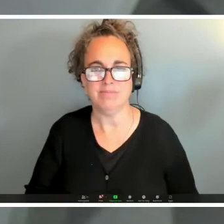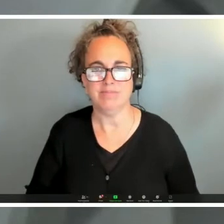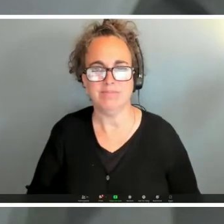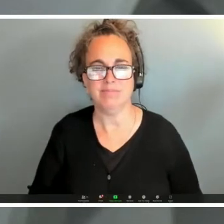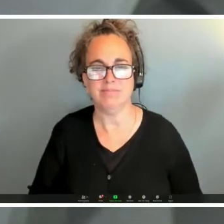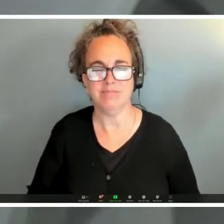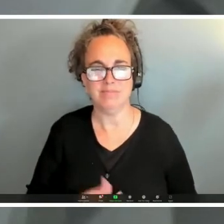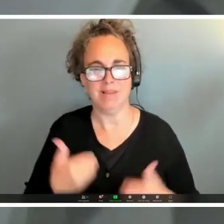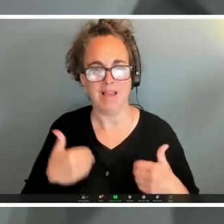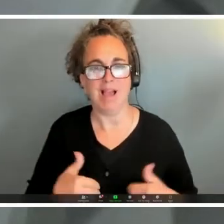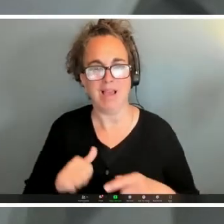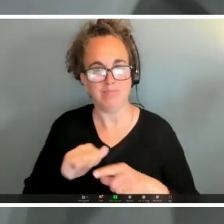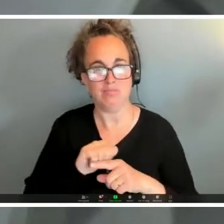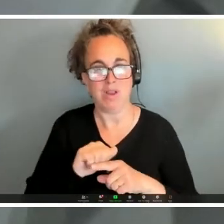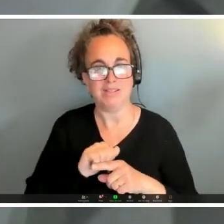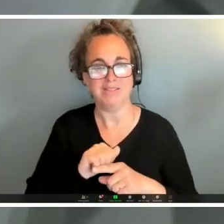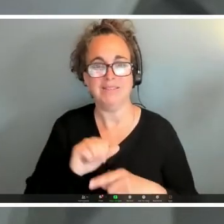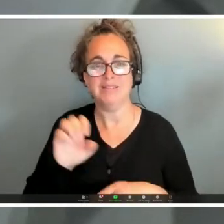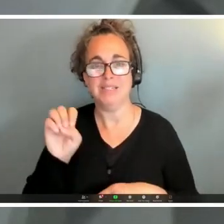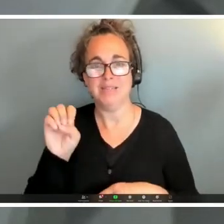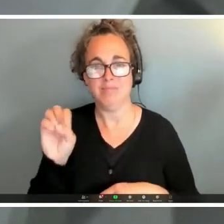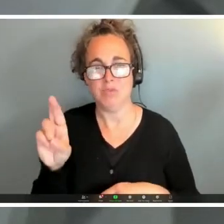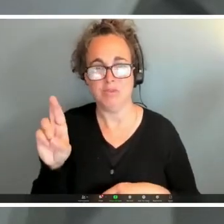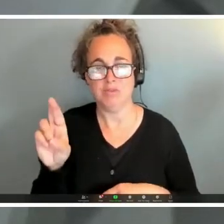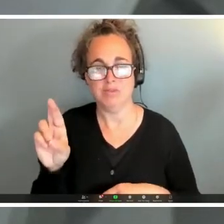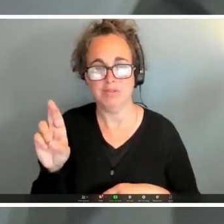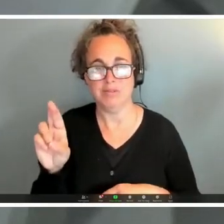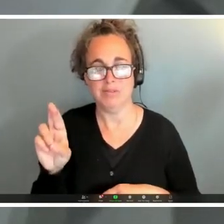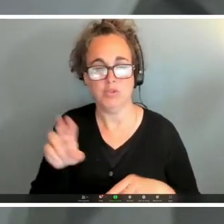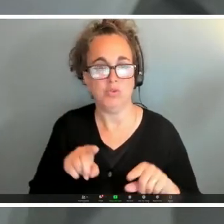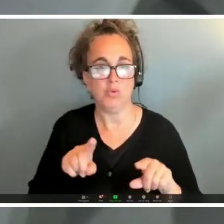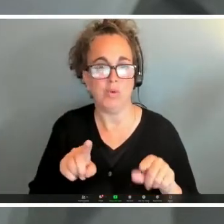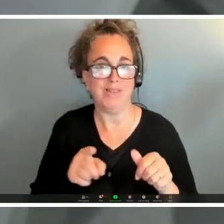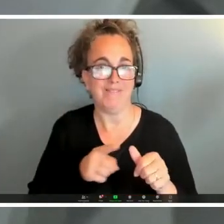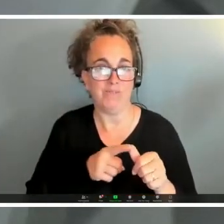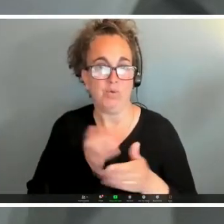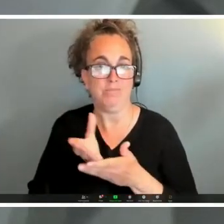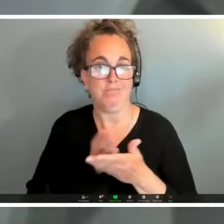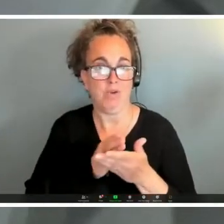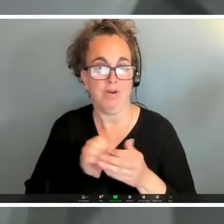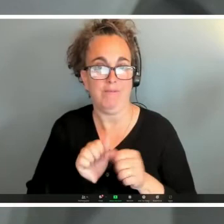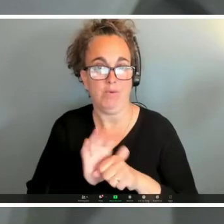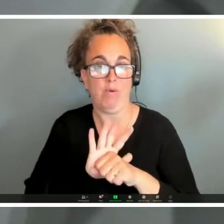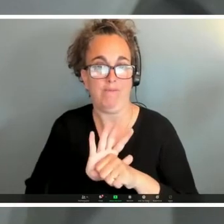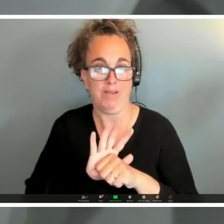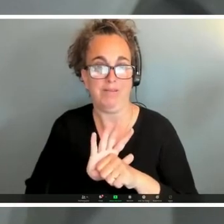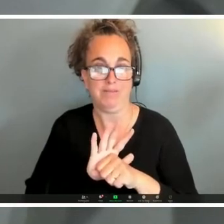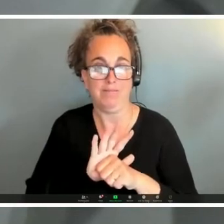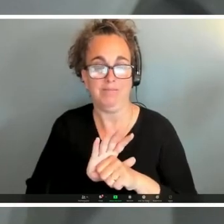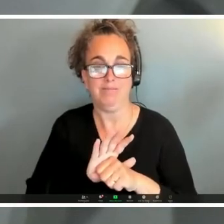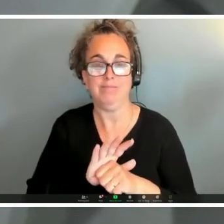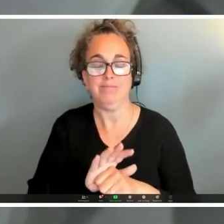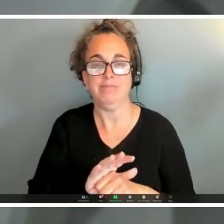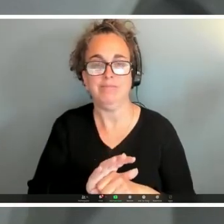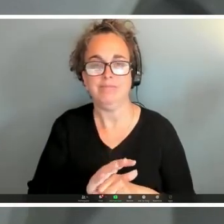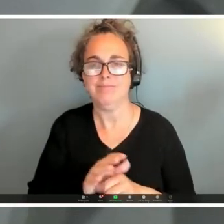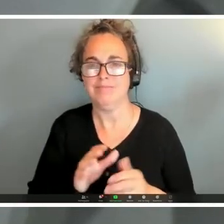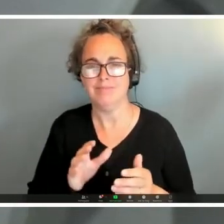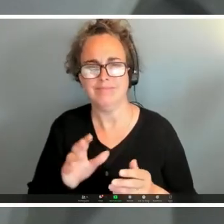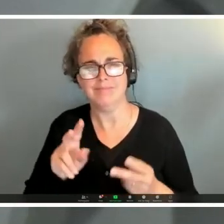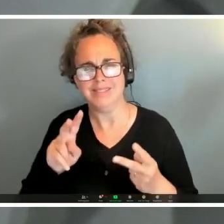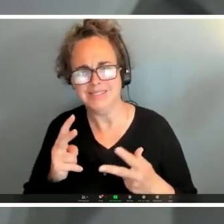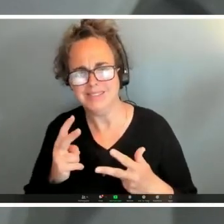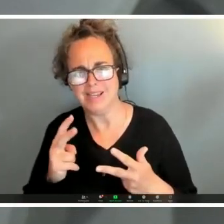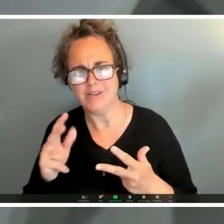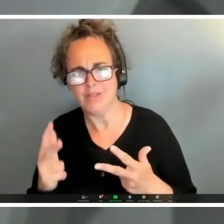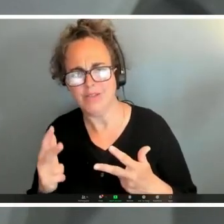I practiced emergency medicine during the first wave of the COVID pandemic, much less so during the second and third waves